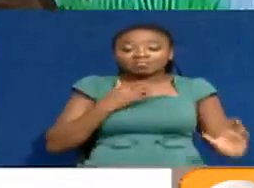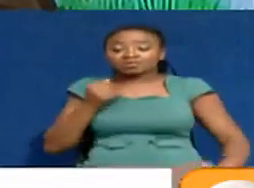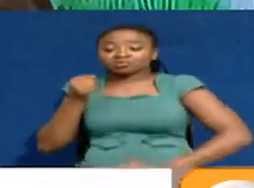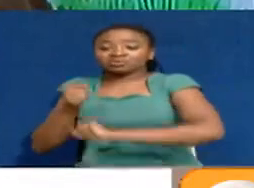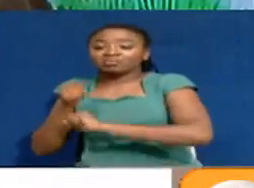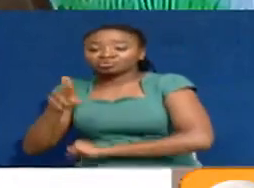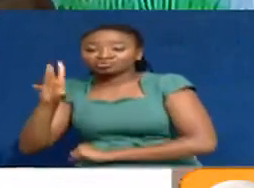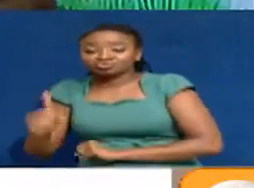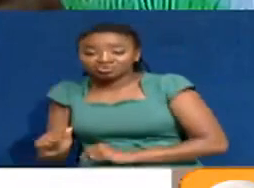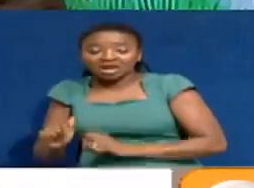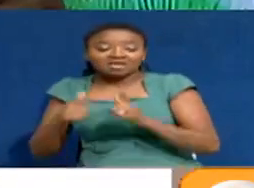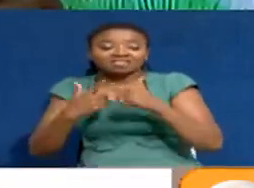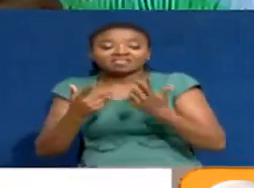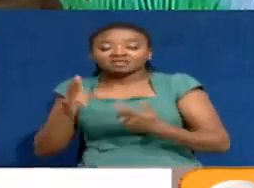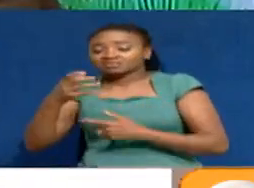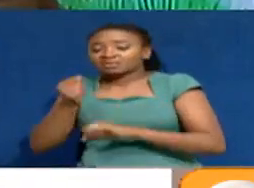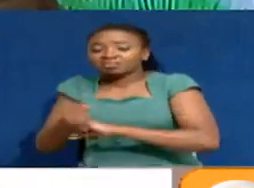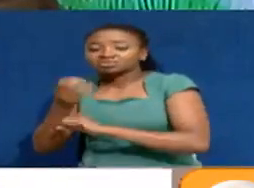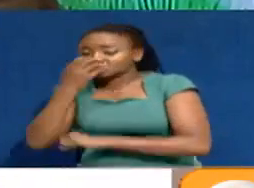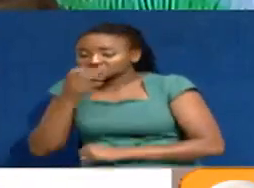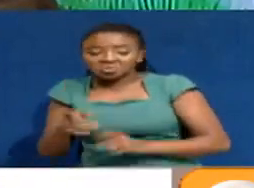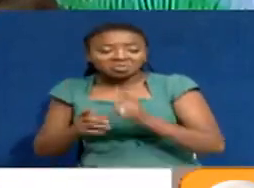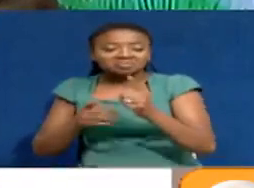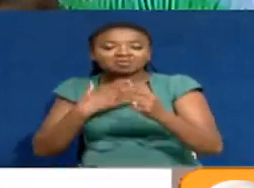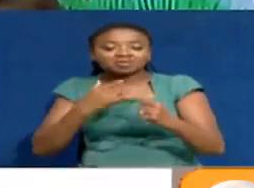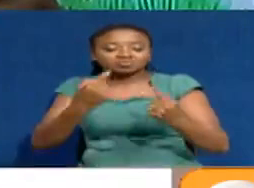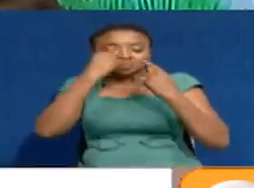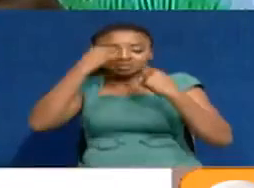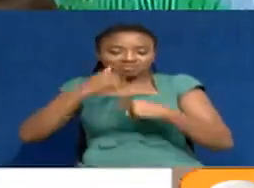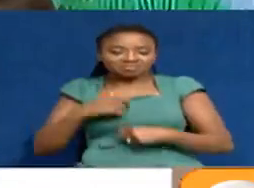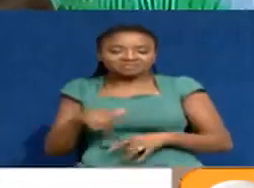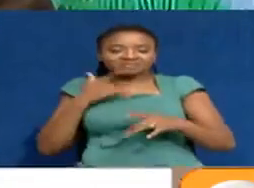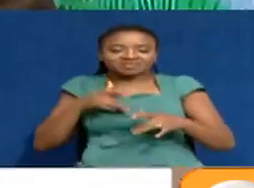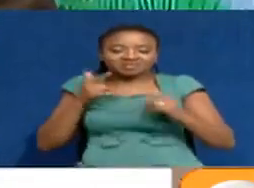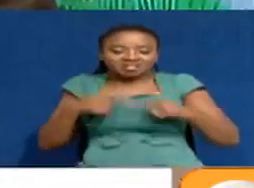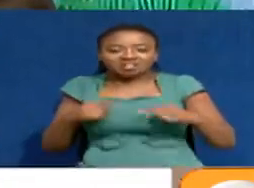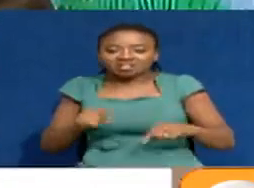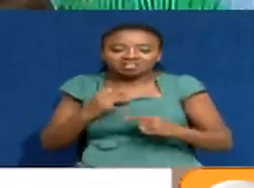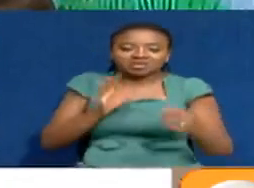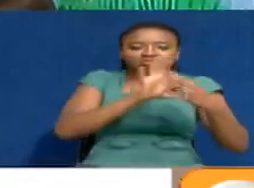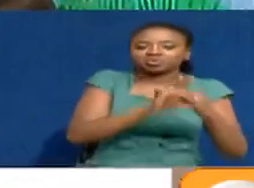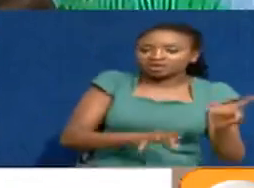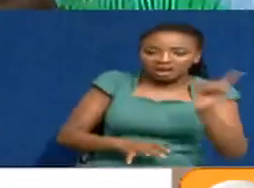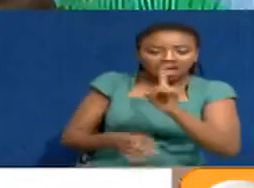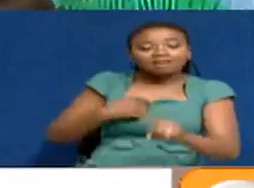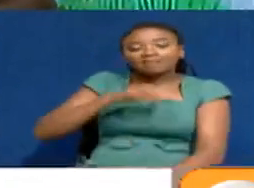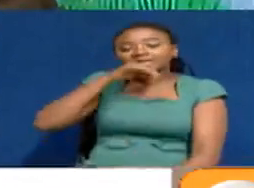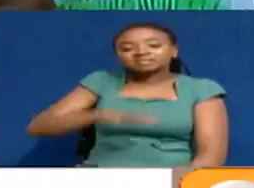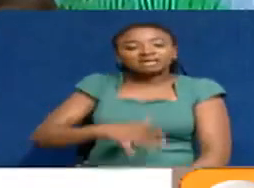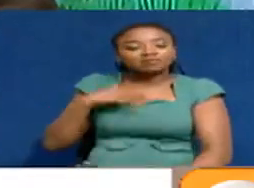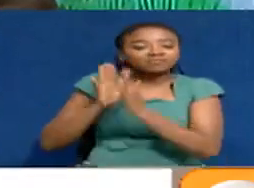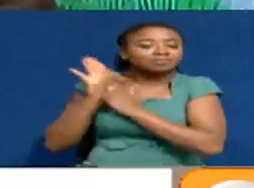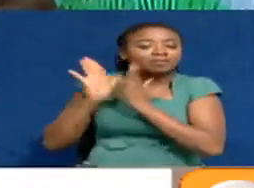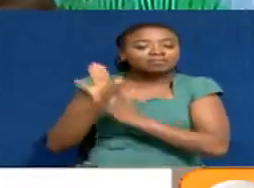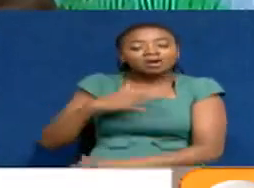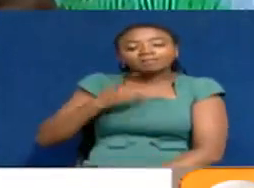me to abandon William Ruto. And I said, I'm a very principled person, Wahiga. I am not a man of yesterday. I'm a son of the Mau Mau. My parents were in